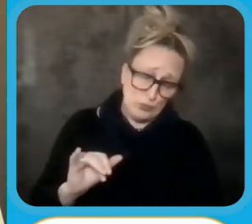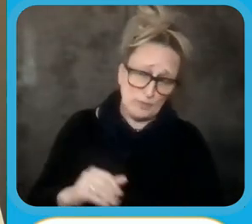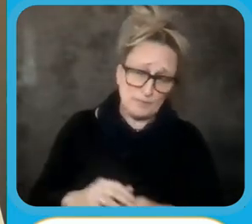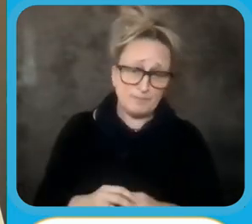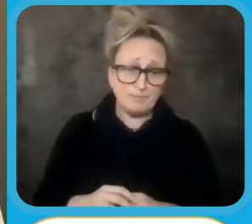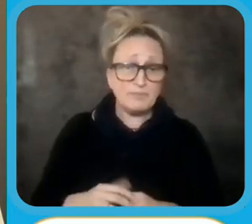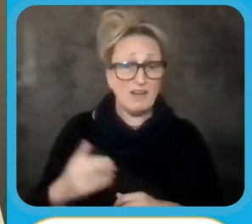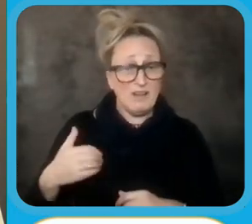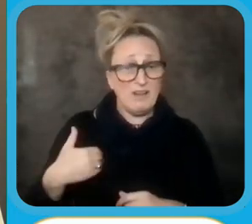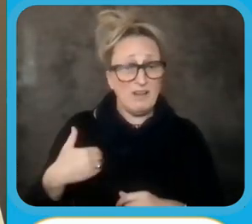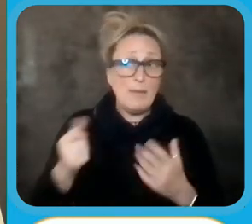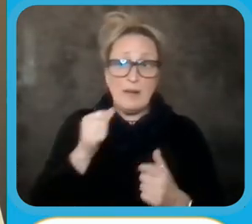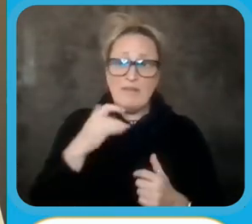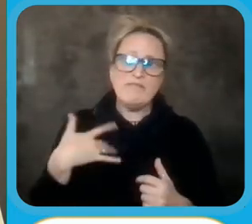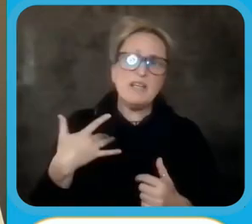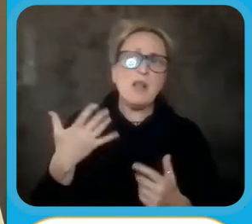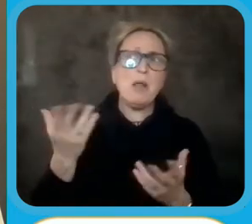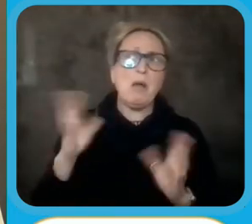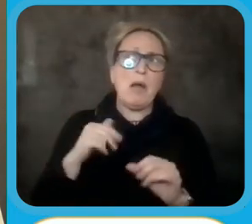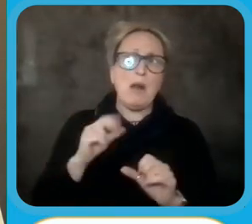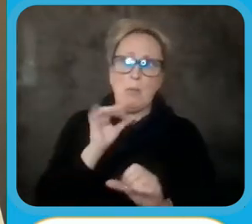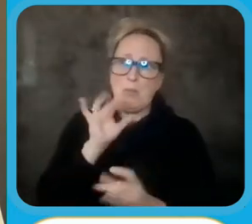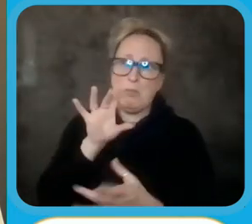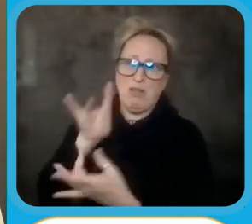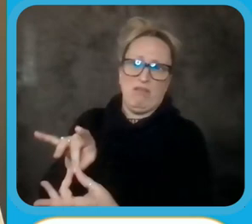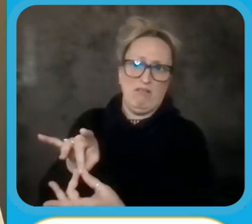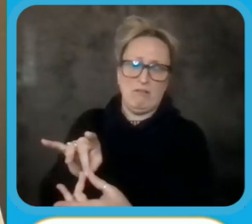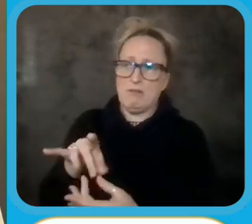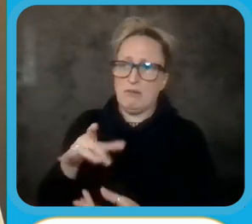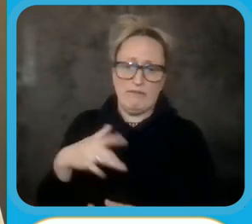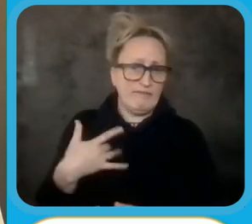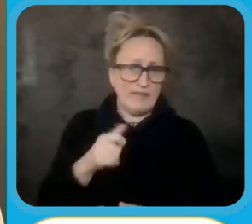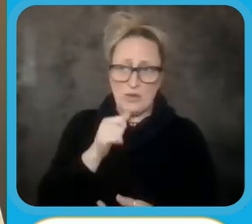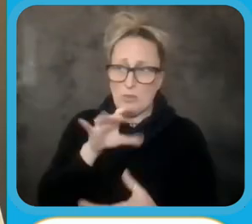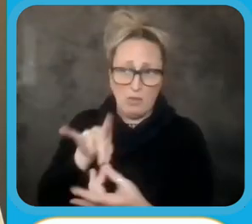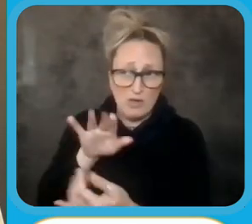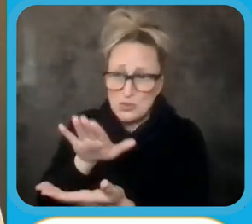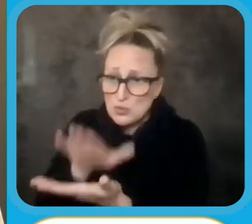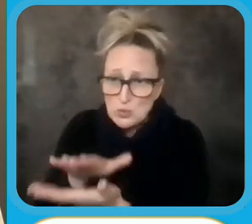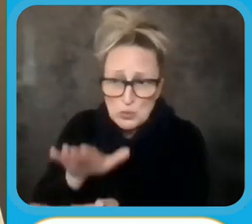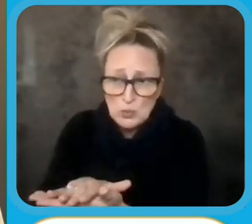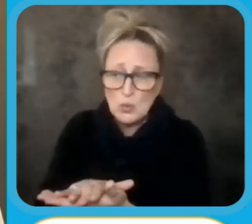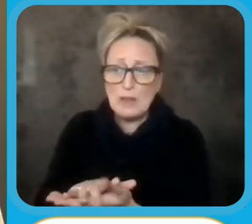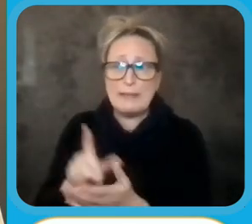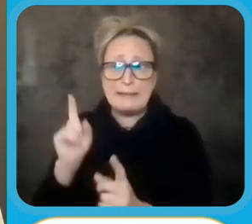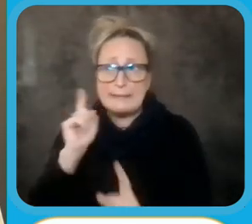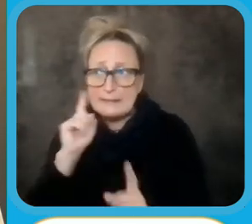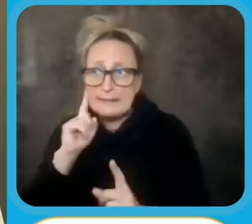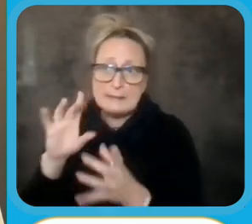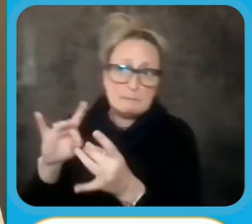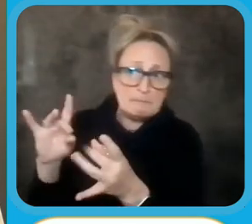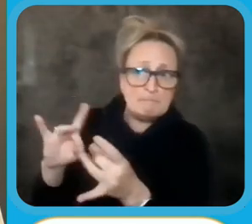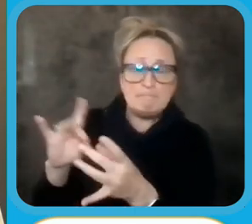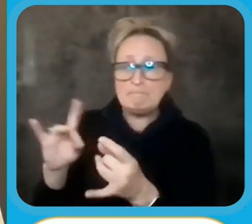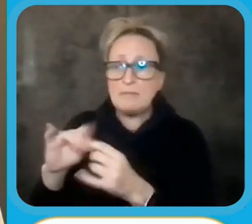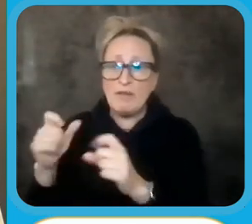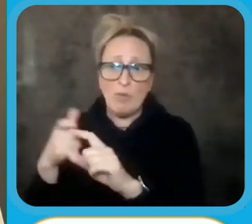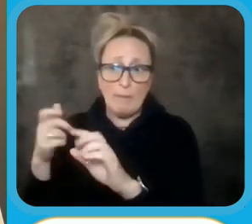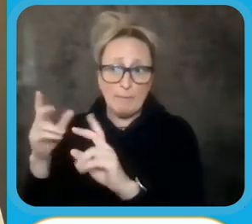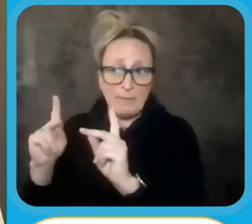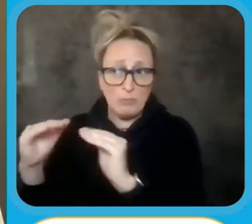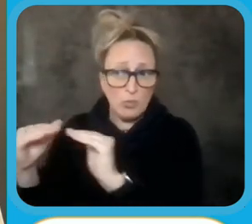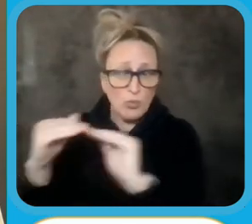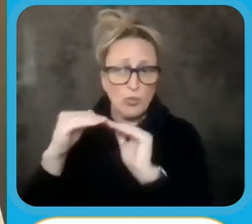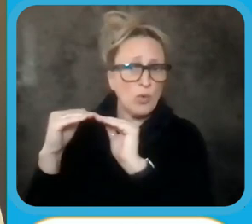Young people might not feel like they belong. They feel like they don't belong at school. They hear different comments from their peers.